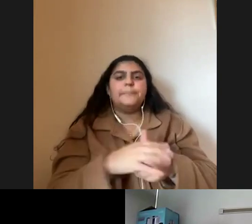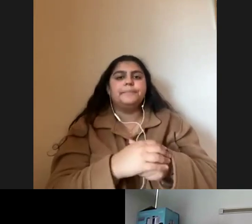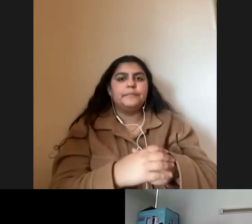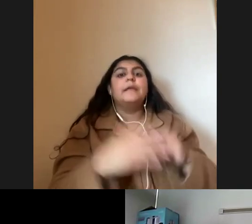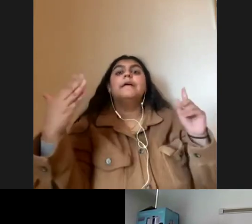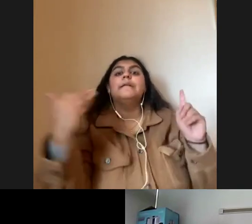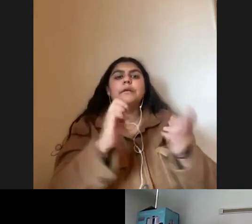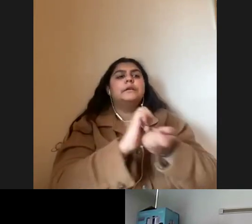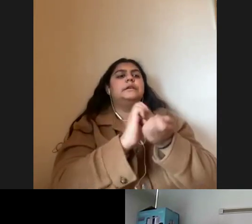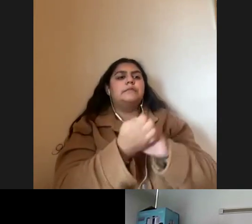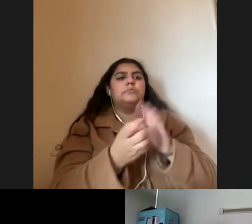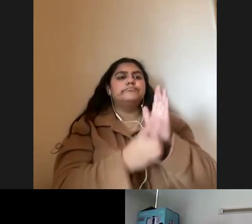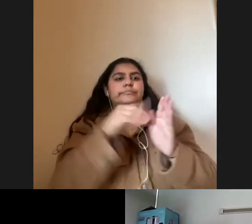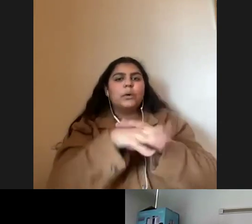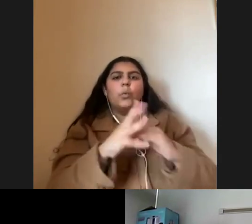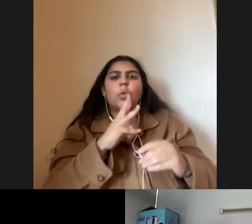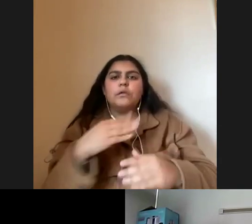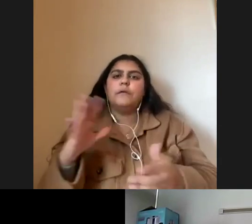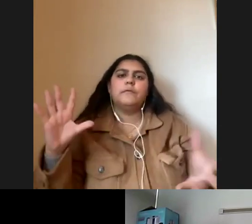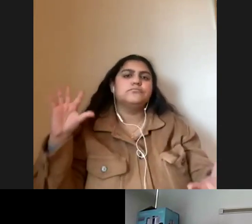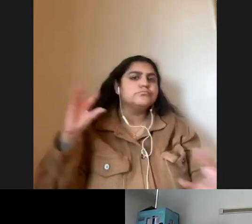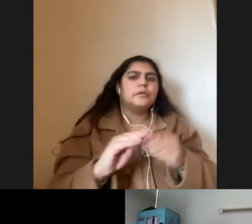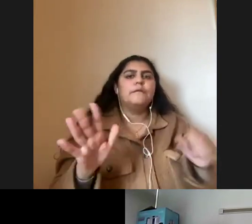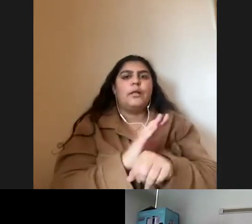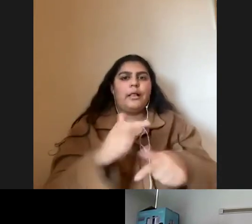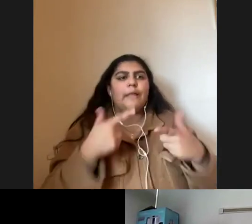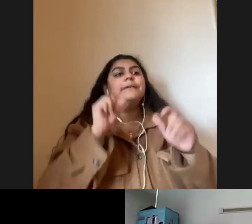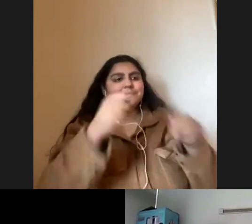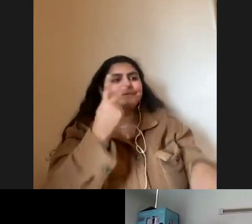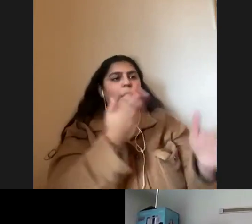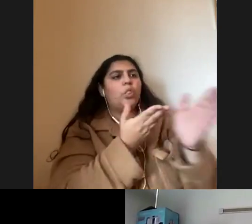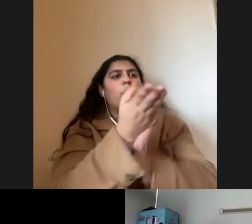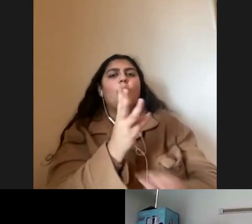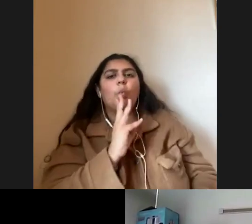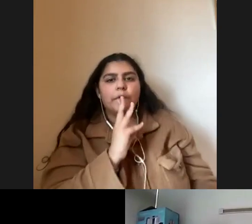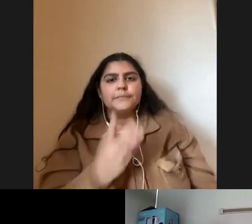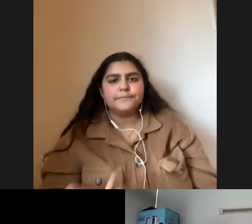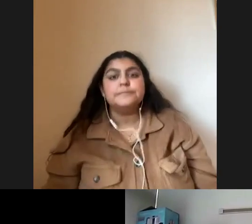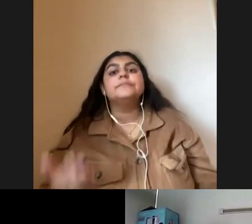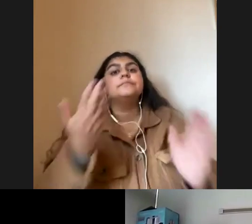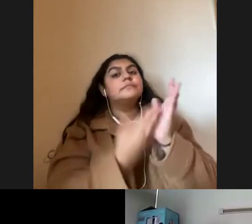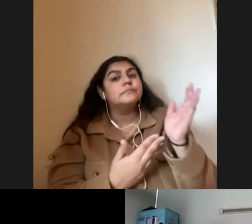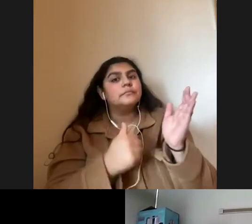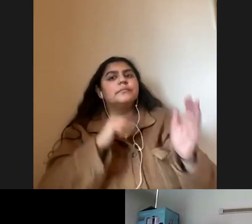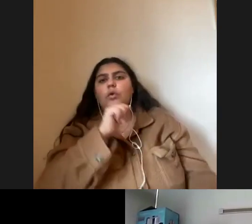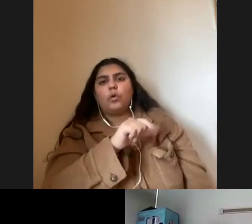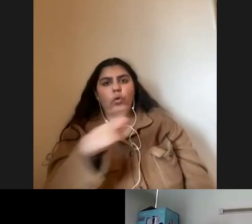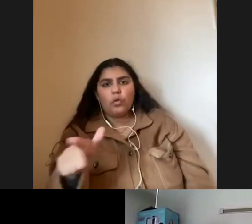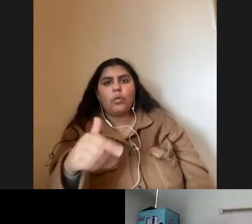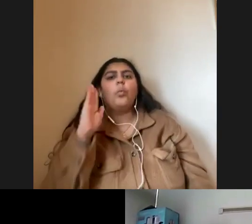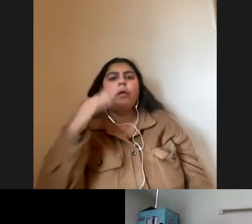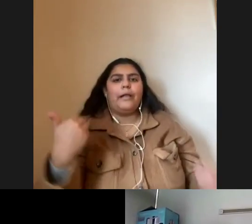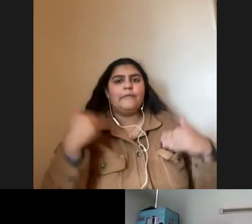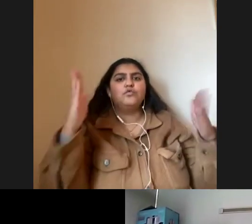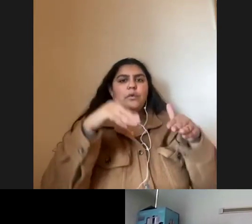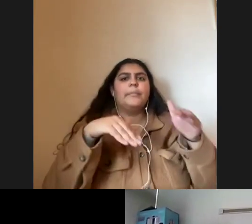water. They live in water their whole lives, so their eyes are tuned to see through water. And I would imagine some of them, not all of them though, would have trouble